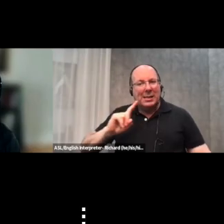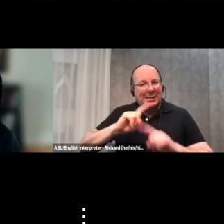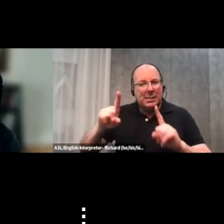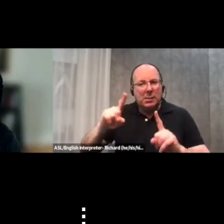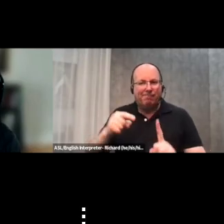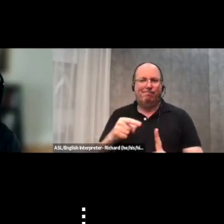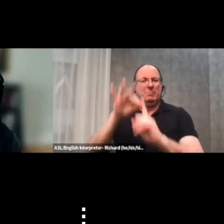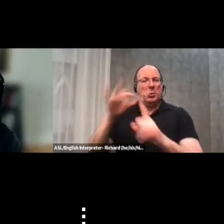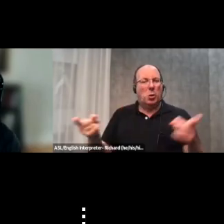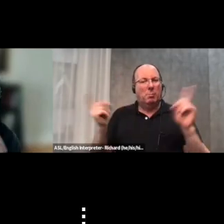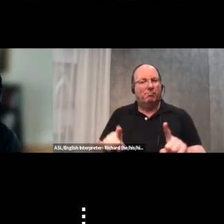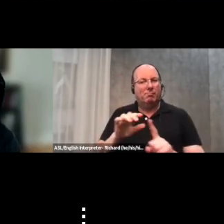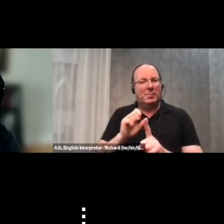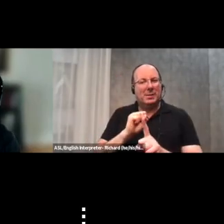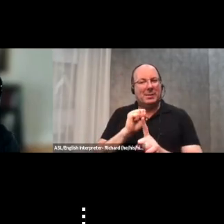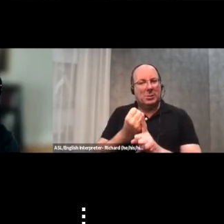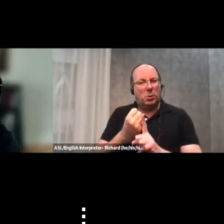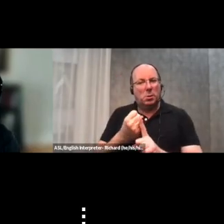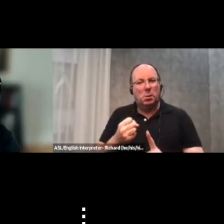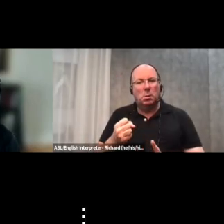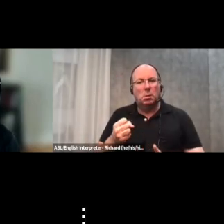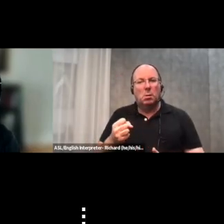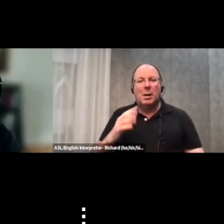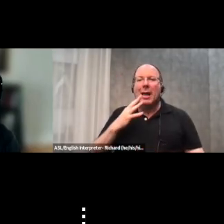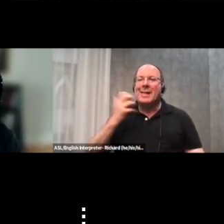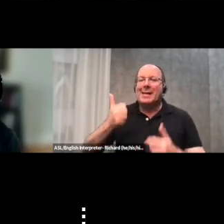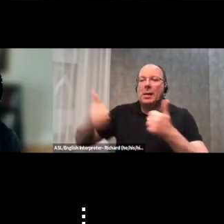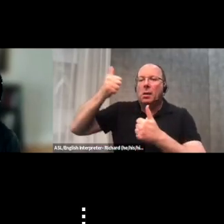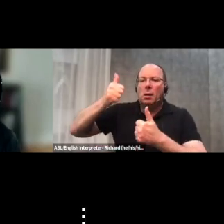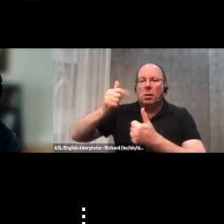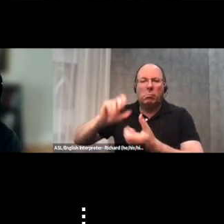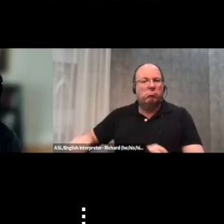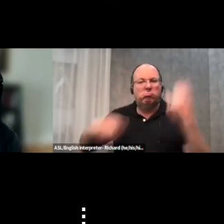circumstance where your kink dynamic should not apply.